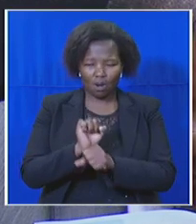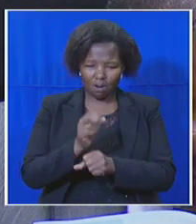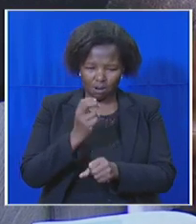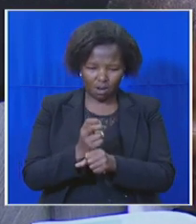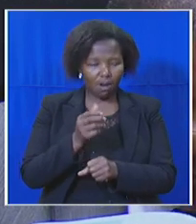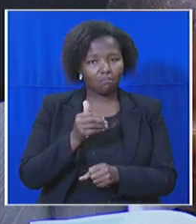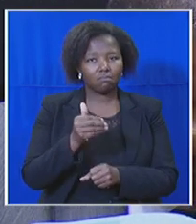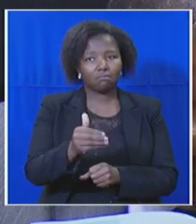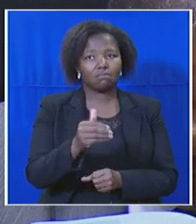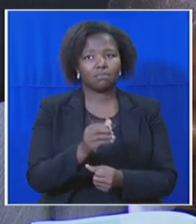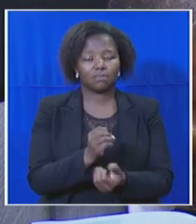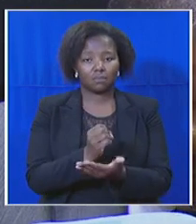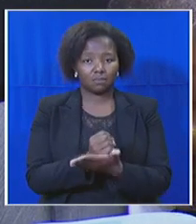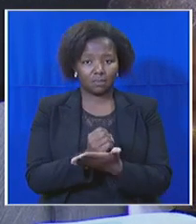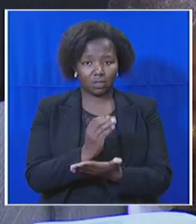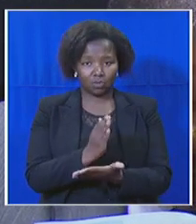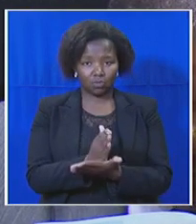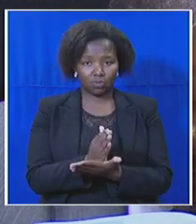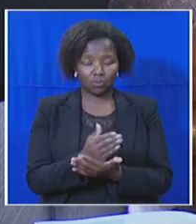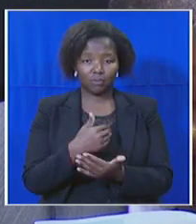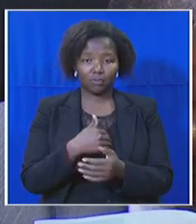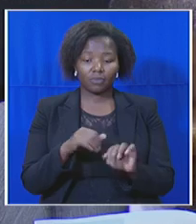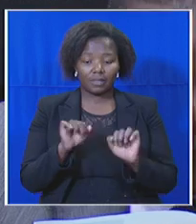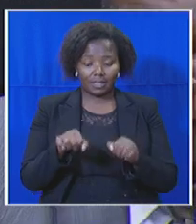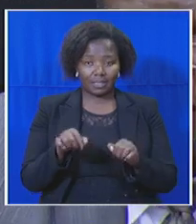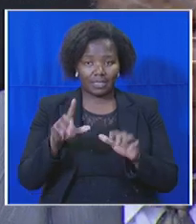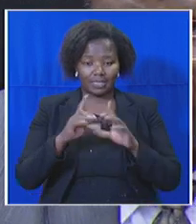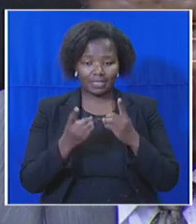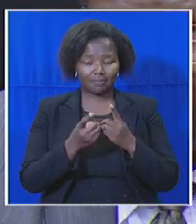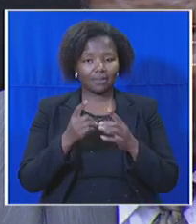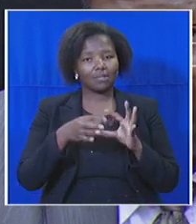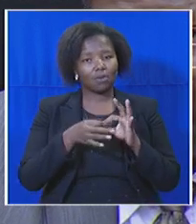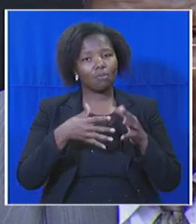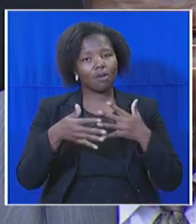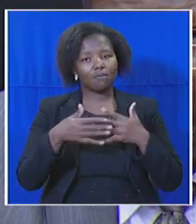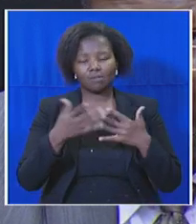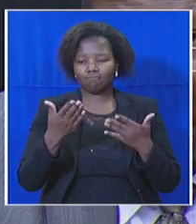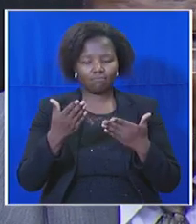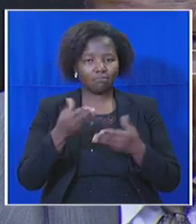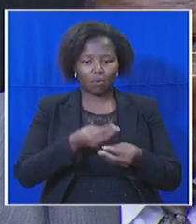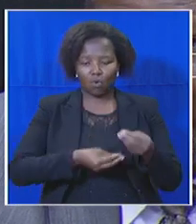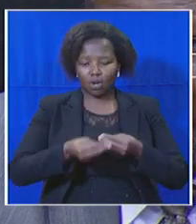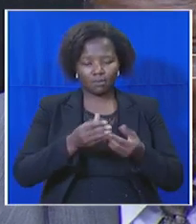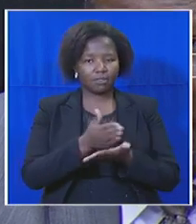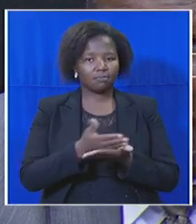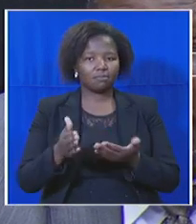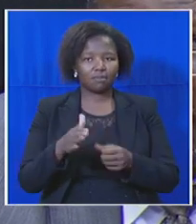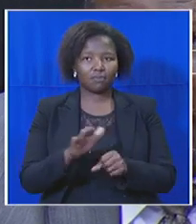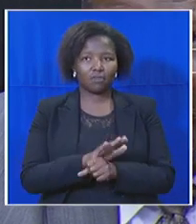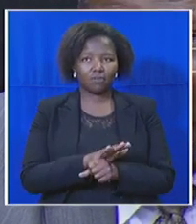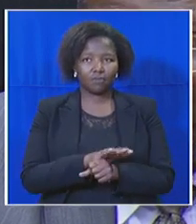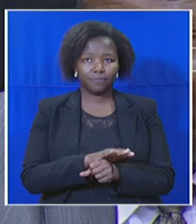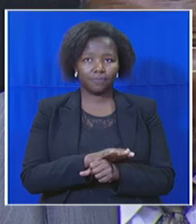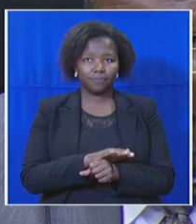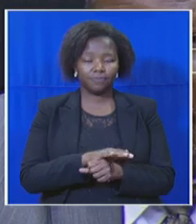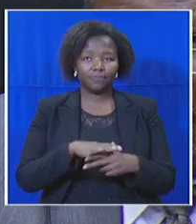ensure that we can ensure that the Department of Home Affairs is freed from corruption and document fraud. I would like